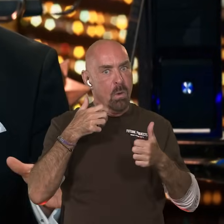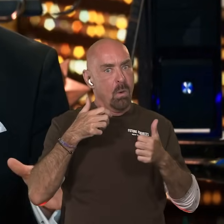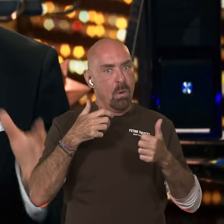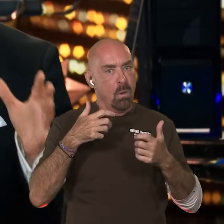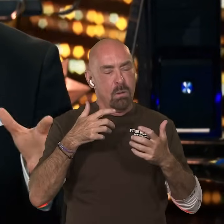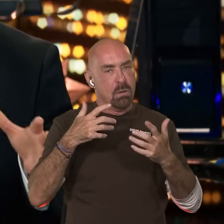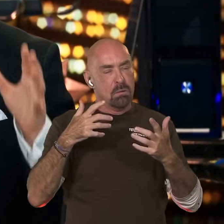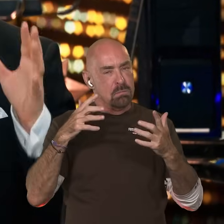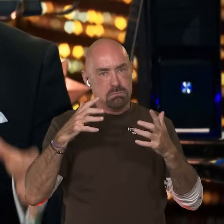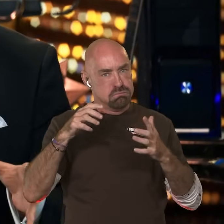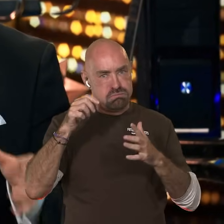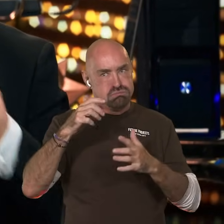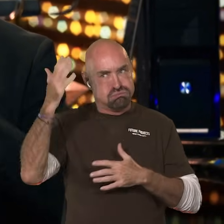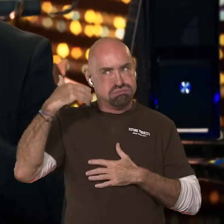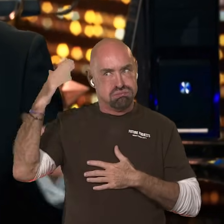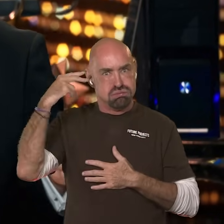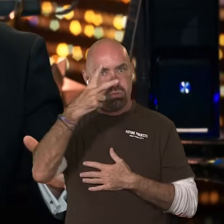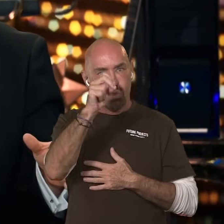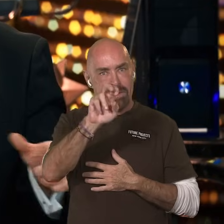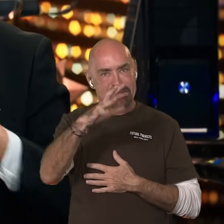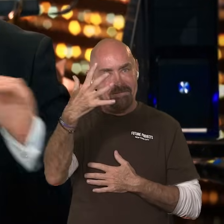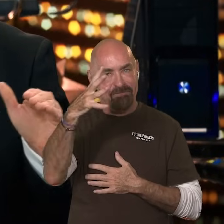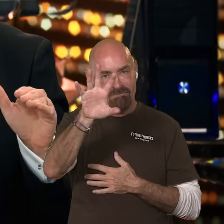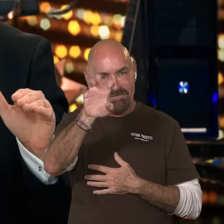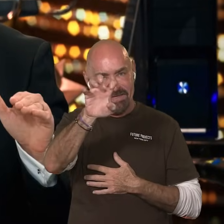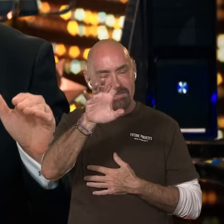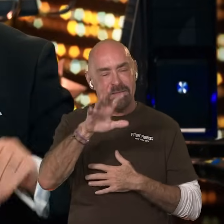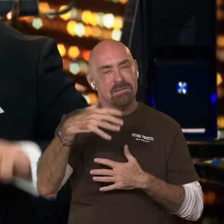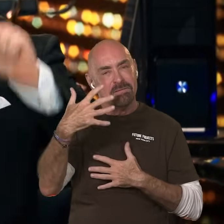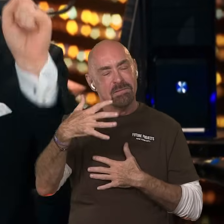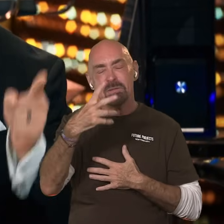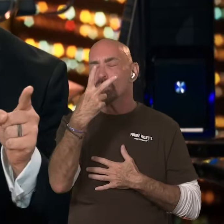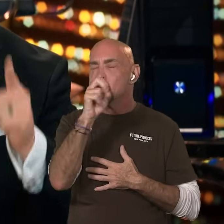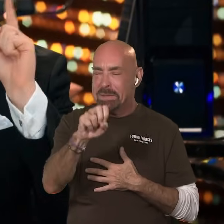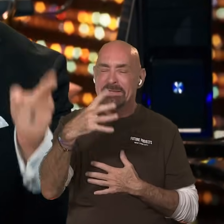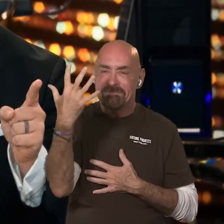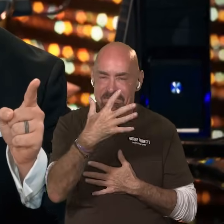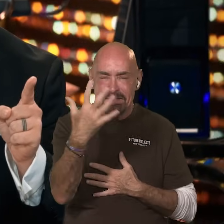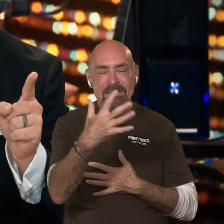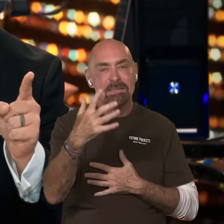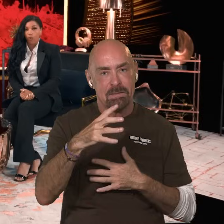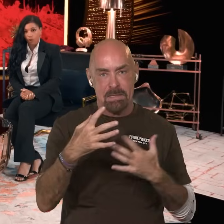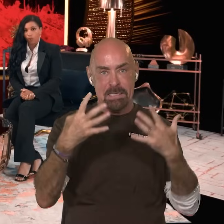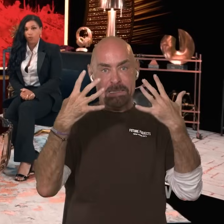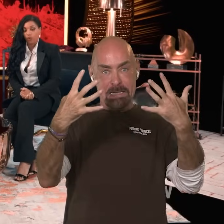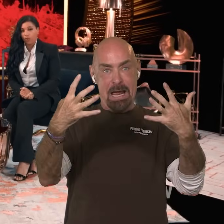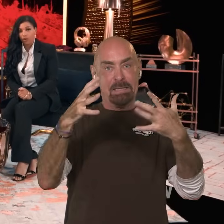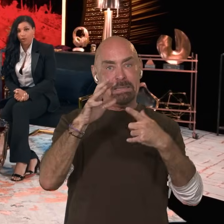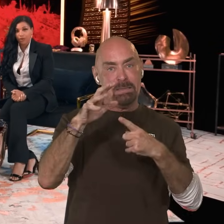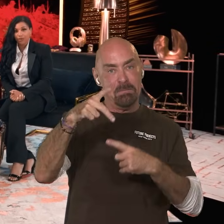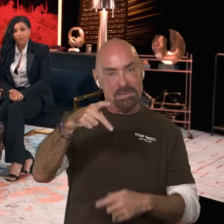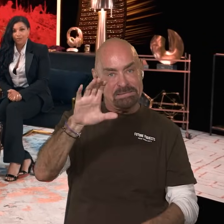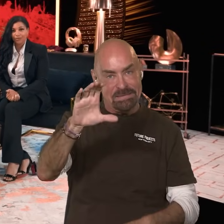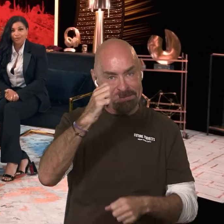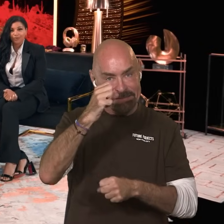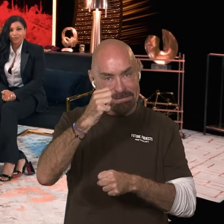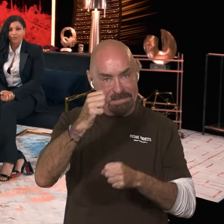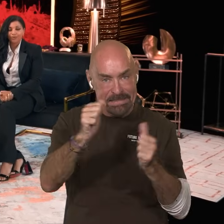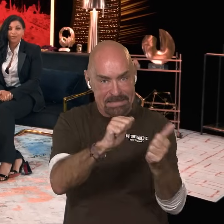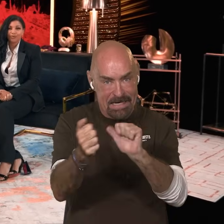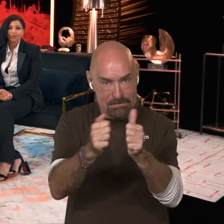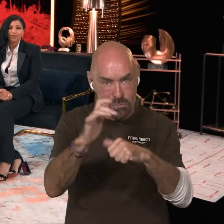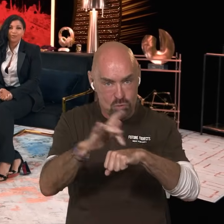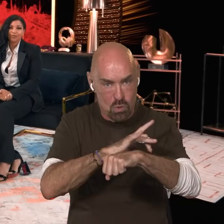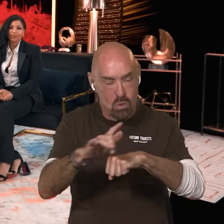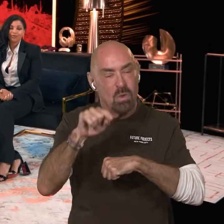the PC gaming show since its inception back in 2015. Tripwire have actually been at 9 PC gaming shows. In the upcoming